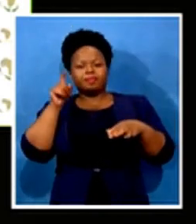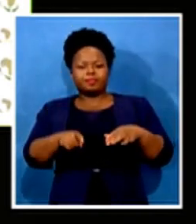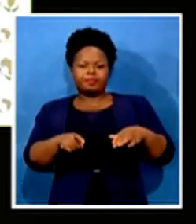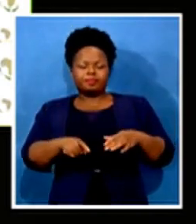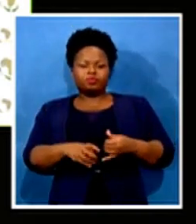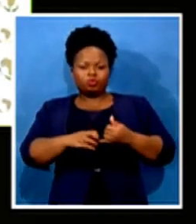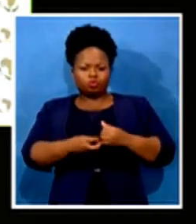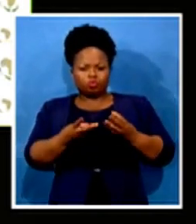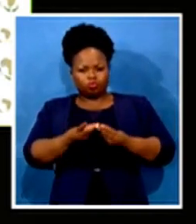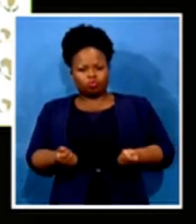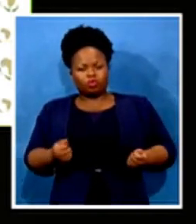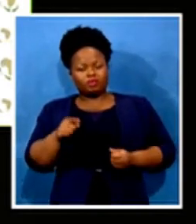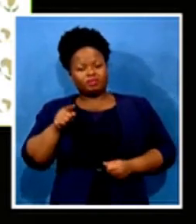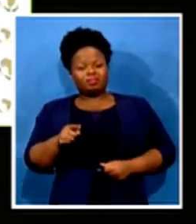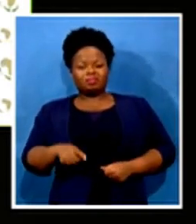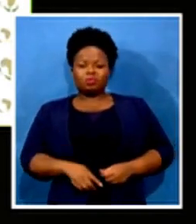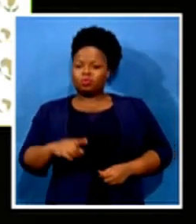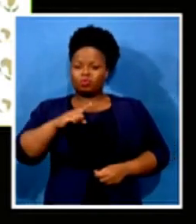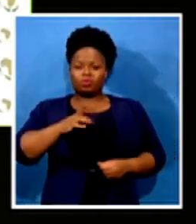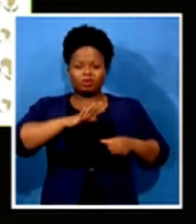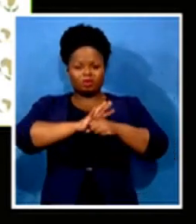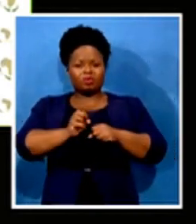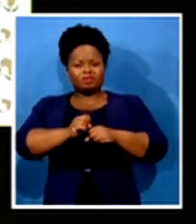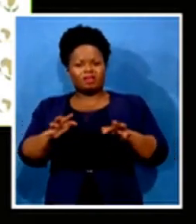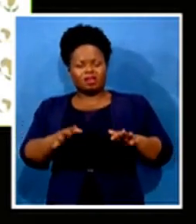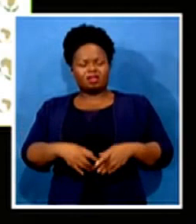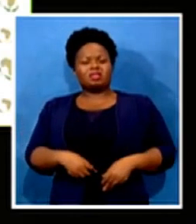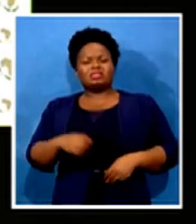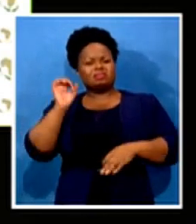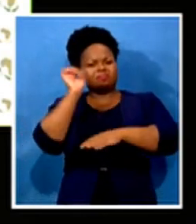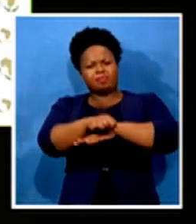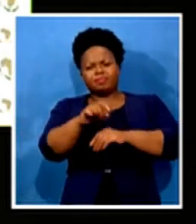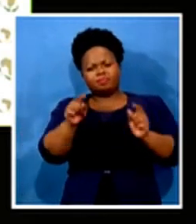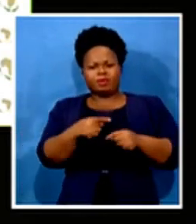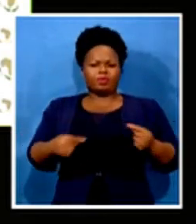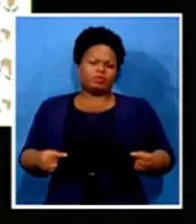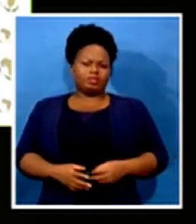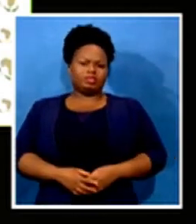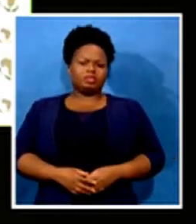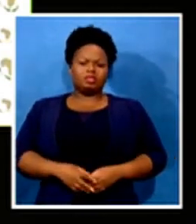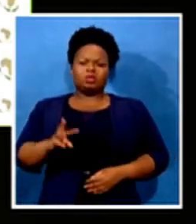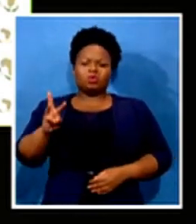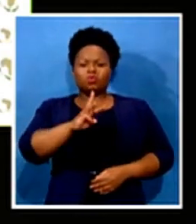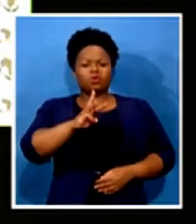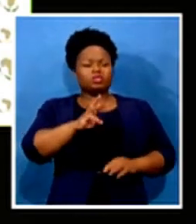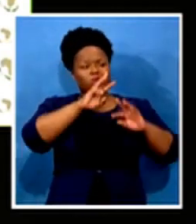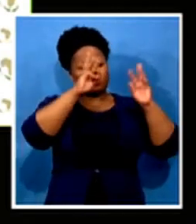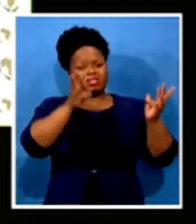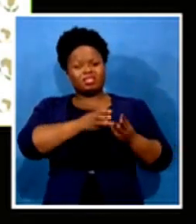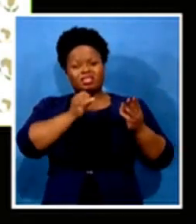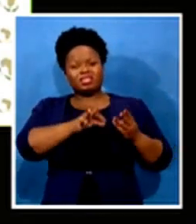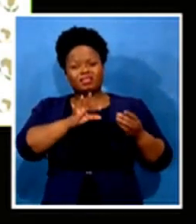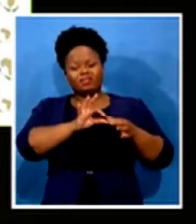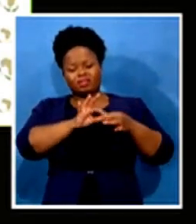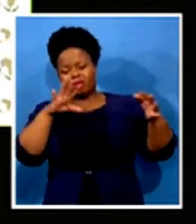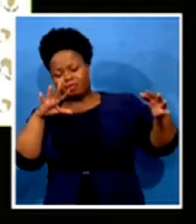not be defeated anywhere in the Western world if it still continues in developing countries there. I think that the